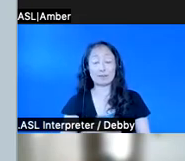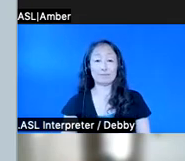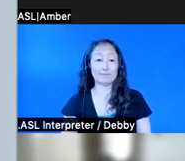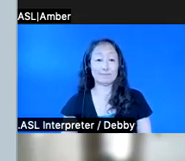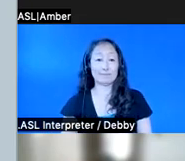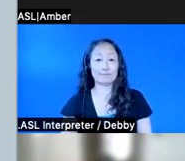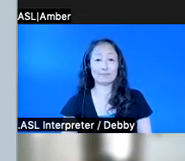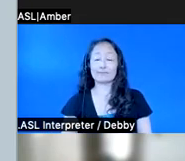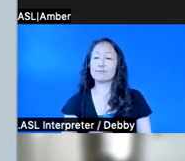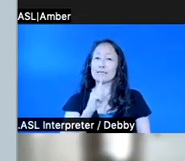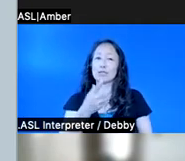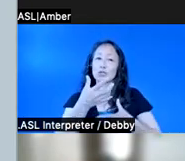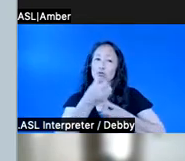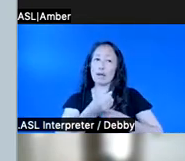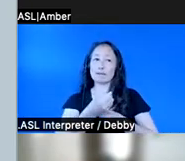making their own decisions.